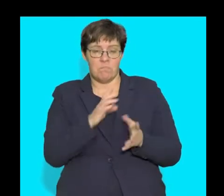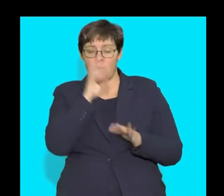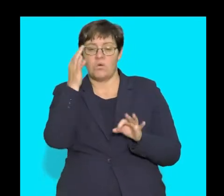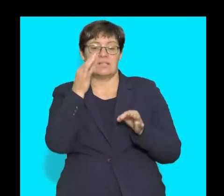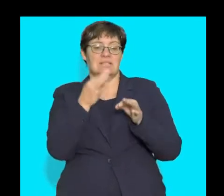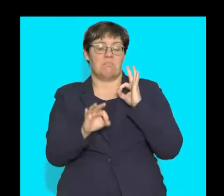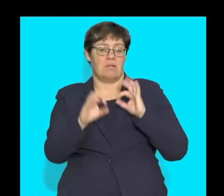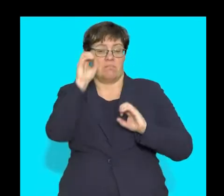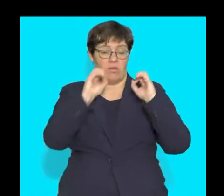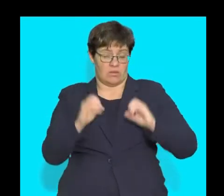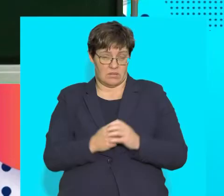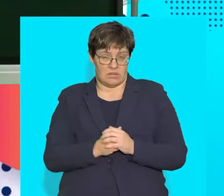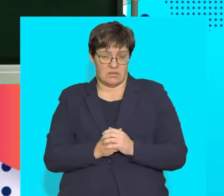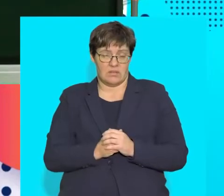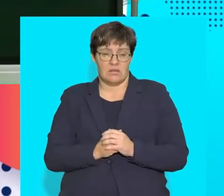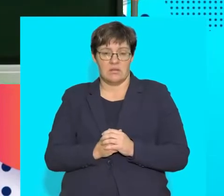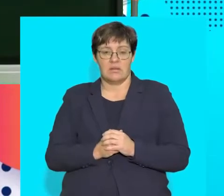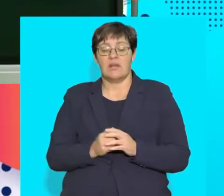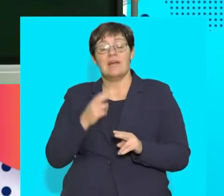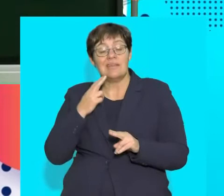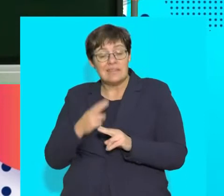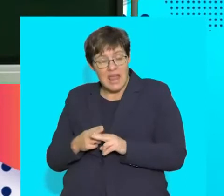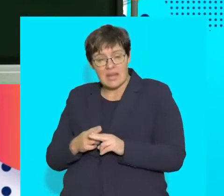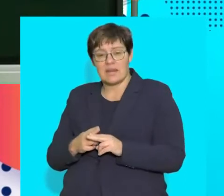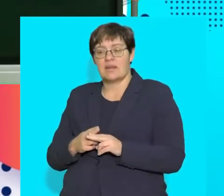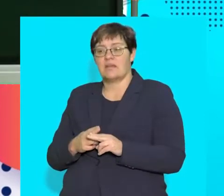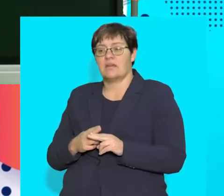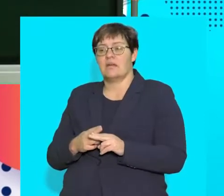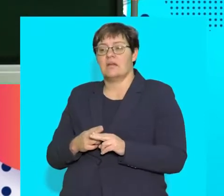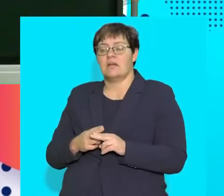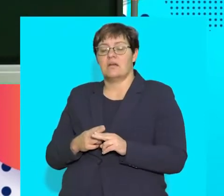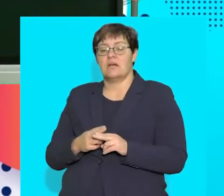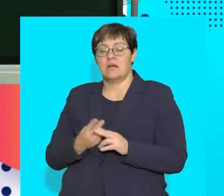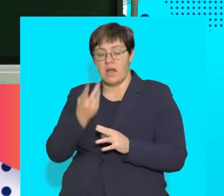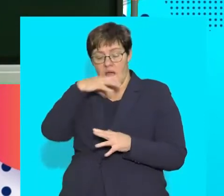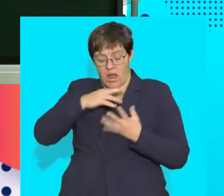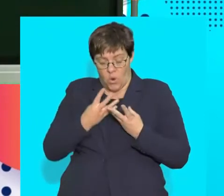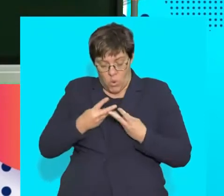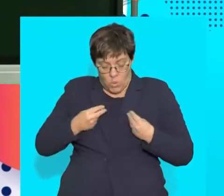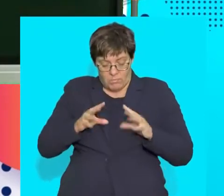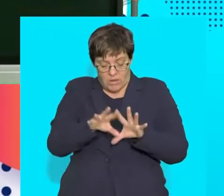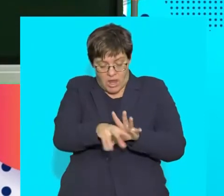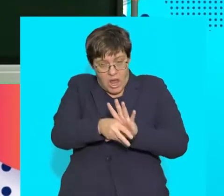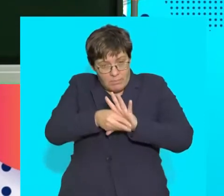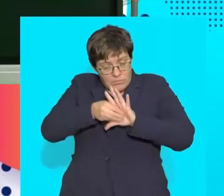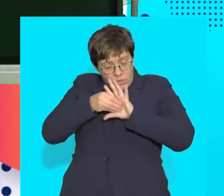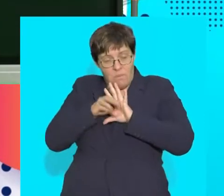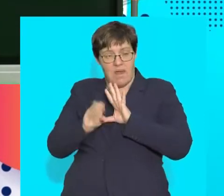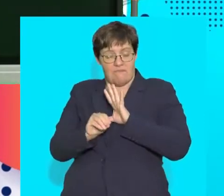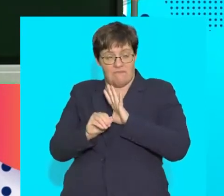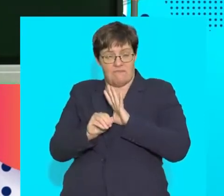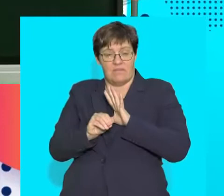its simplest molecules. We would then need to absorb those nutrients, the building blocks of those complex